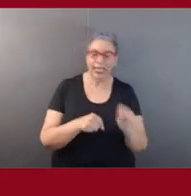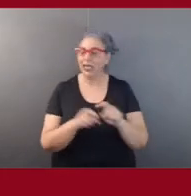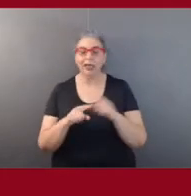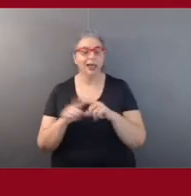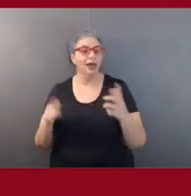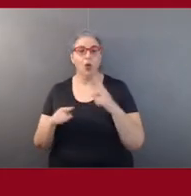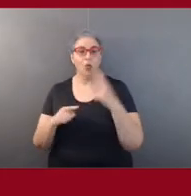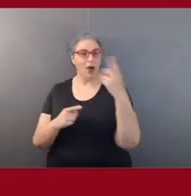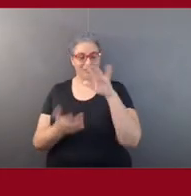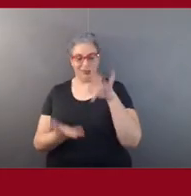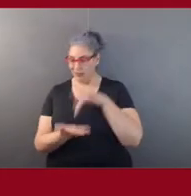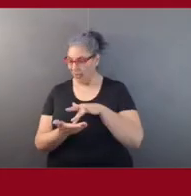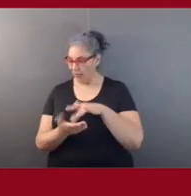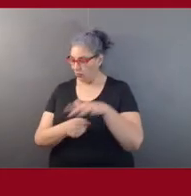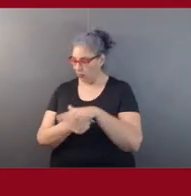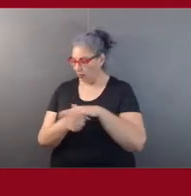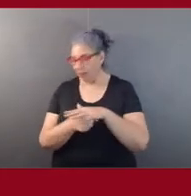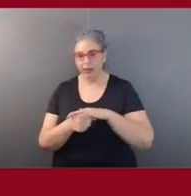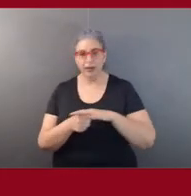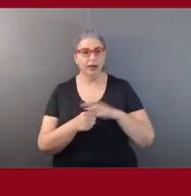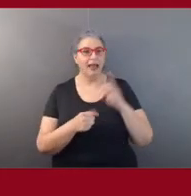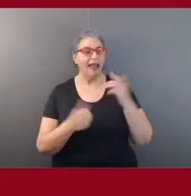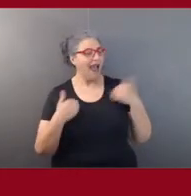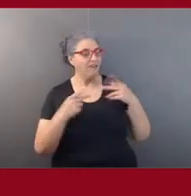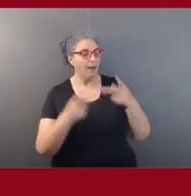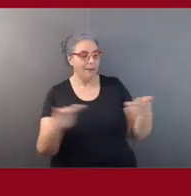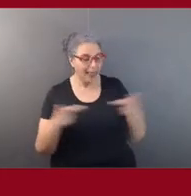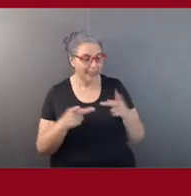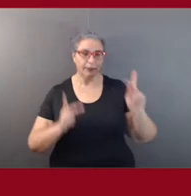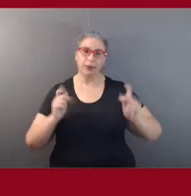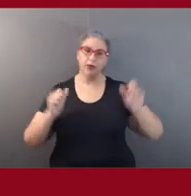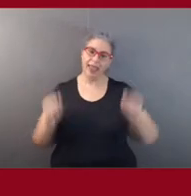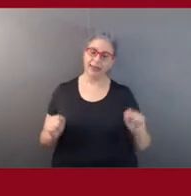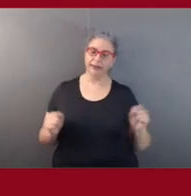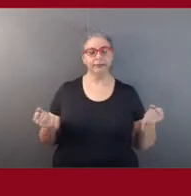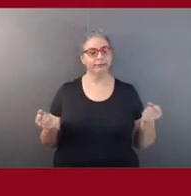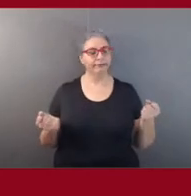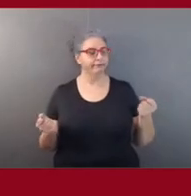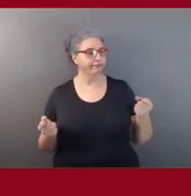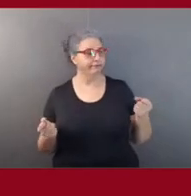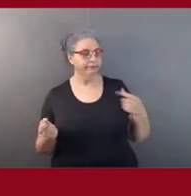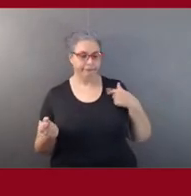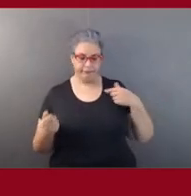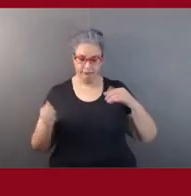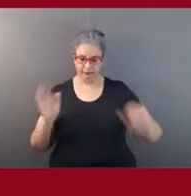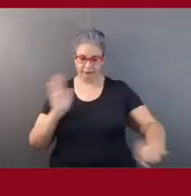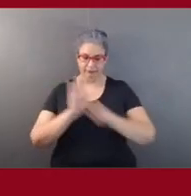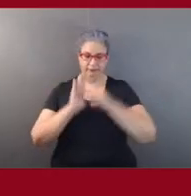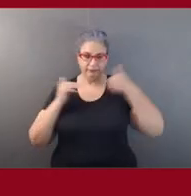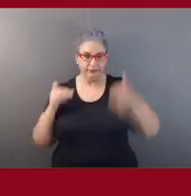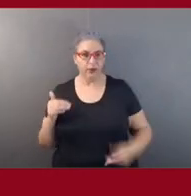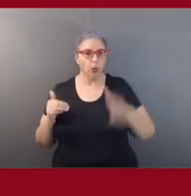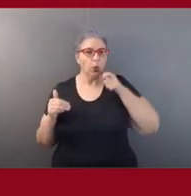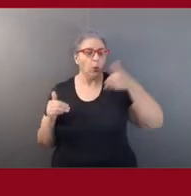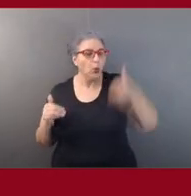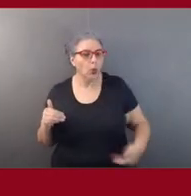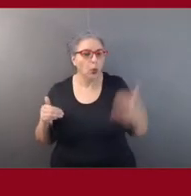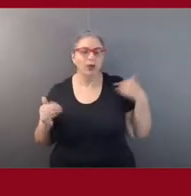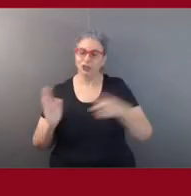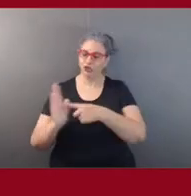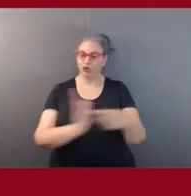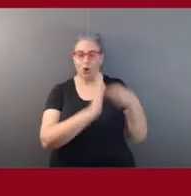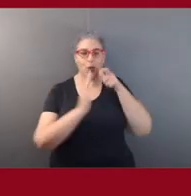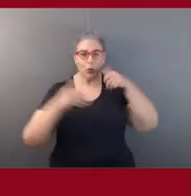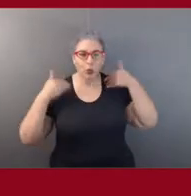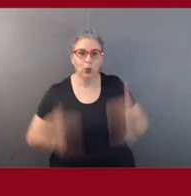central location and a platform and a place for people to be able to identify how they want to identify and express how they want to